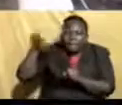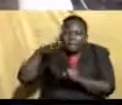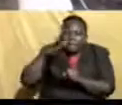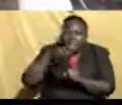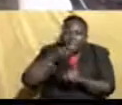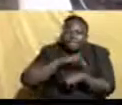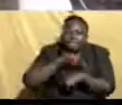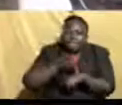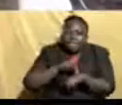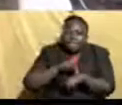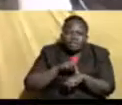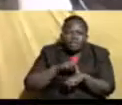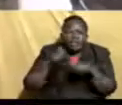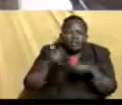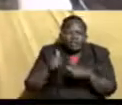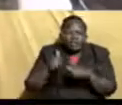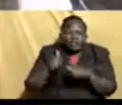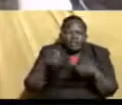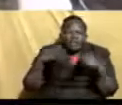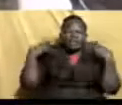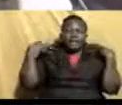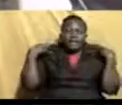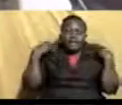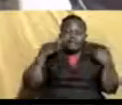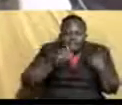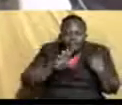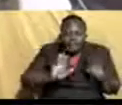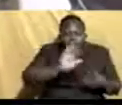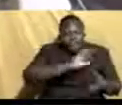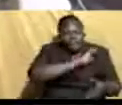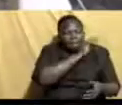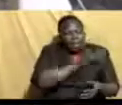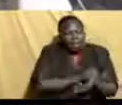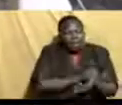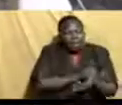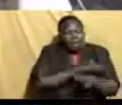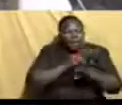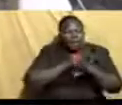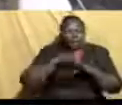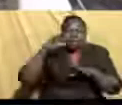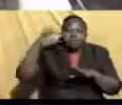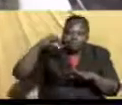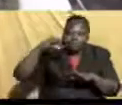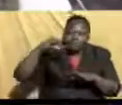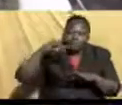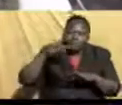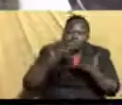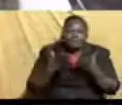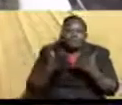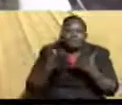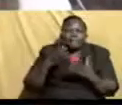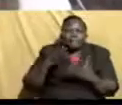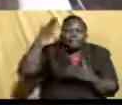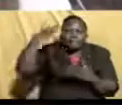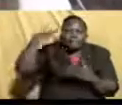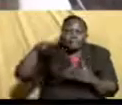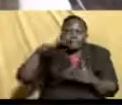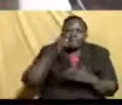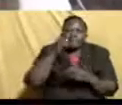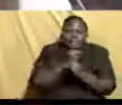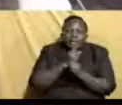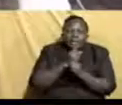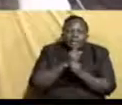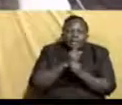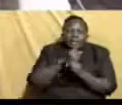their sovereign duty to legislate on quorum, suppose Parliament never legislated on quorum in